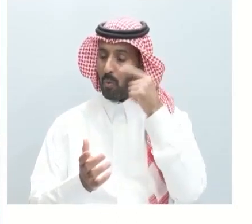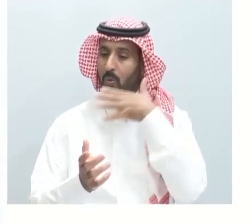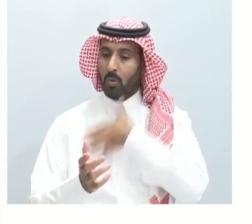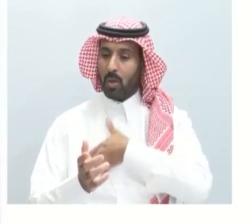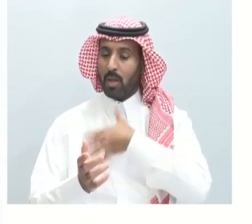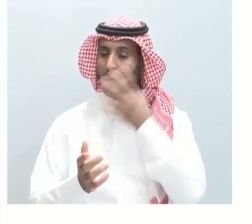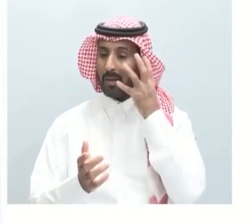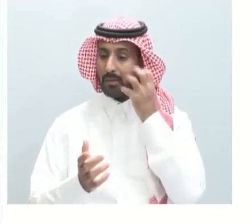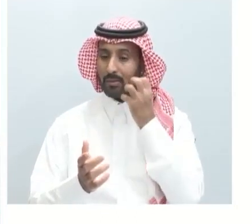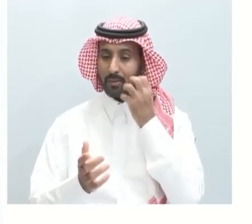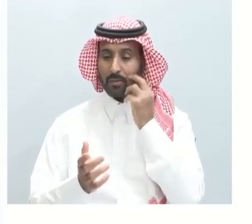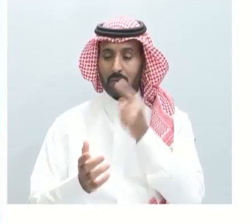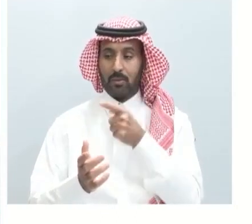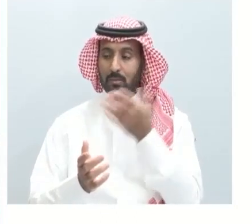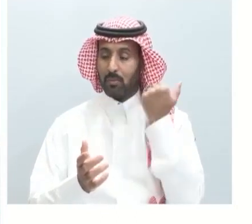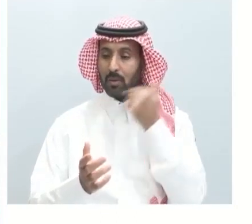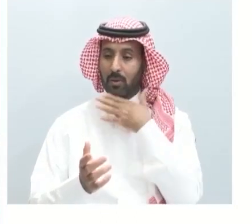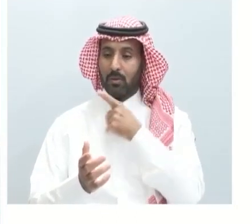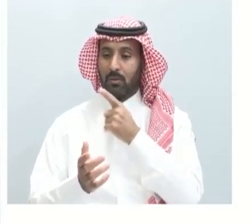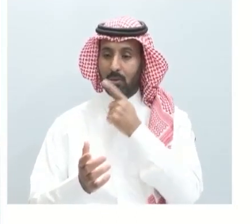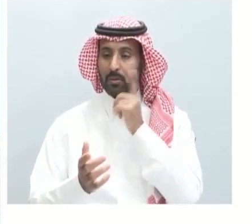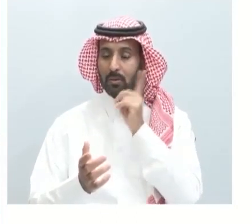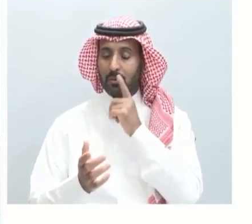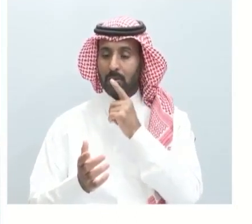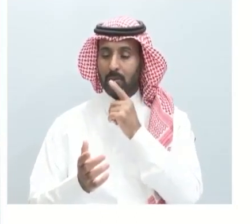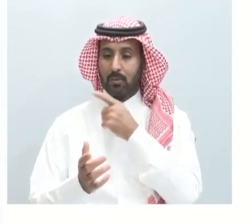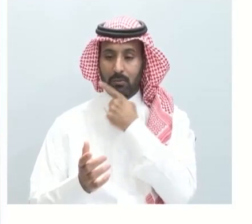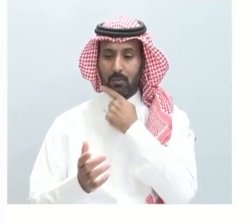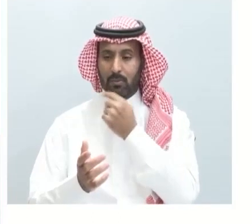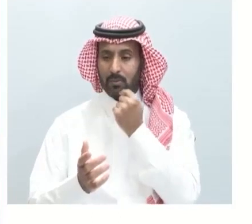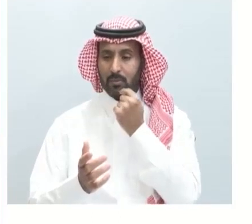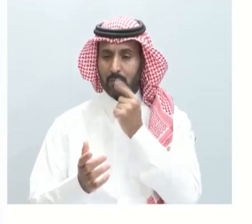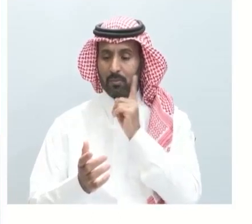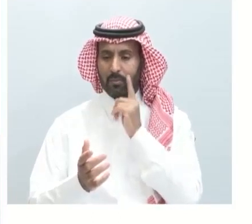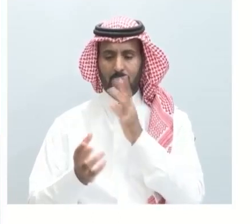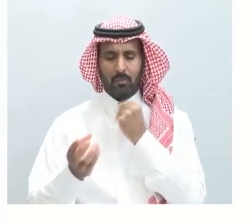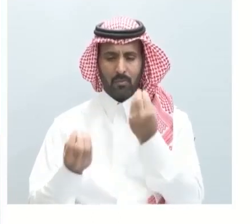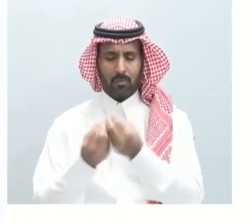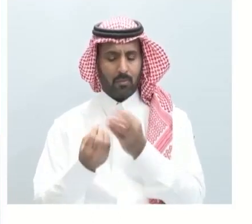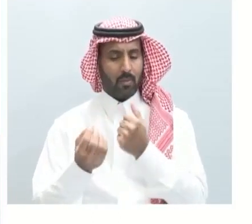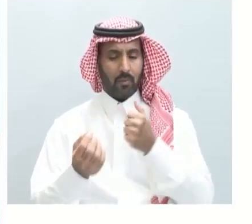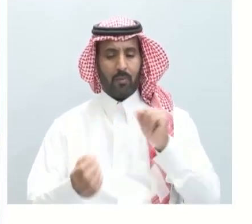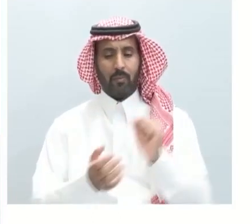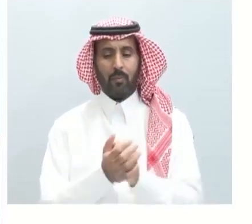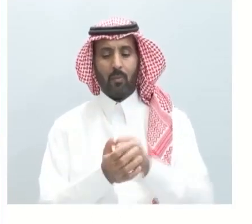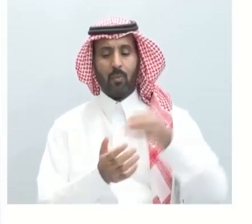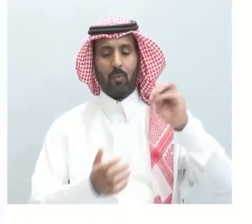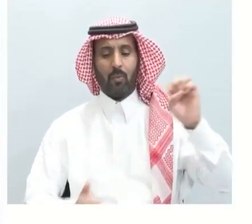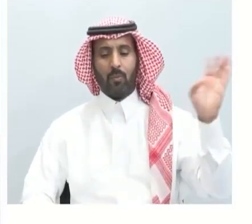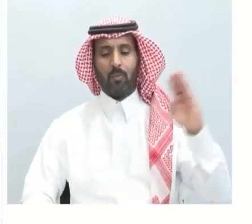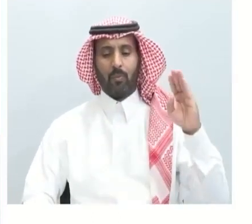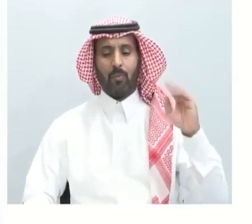me of my grandmother and not she reminds me my grandmother without any preposition so remind